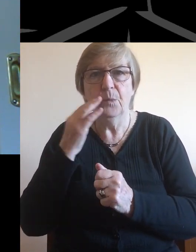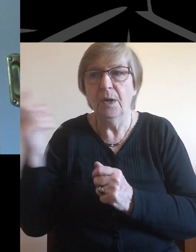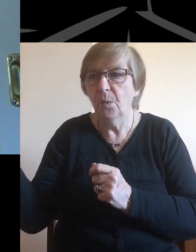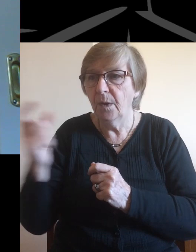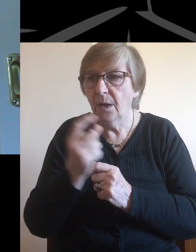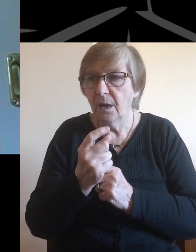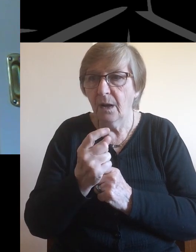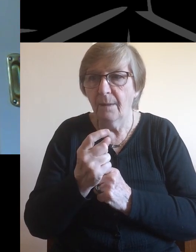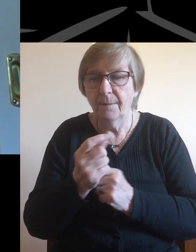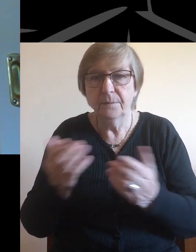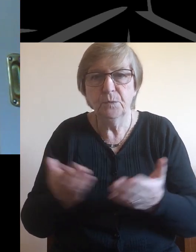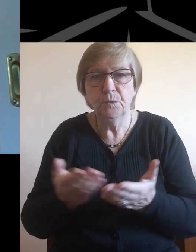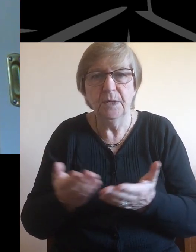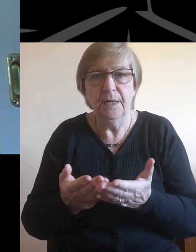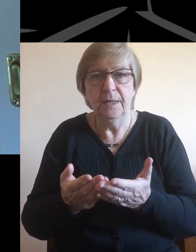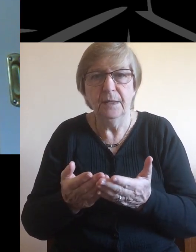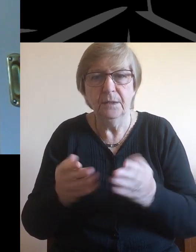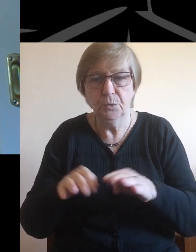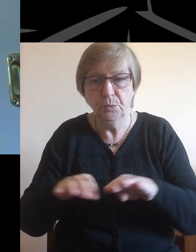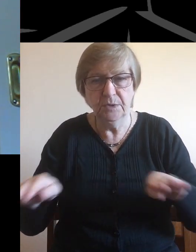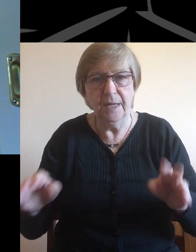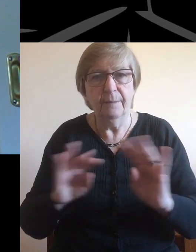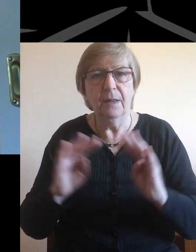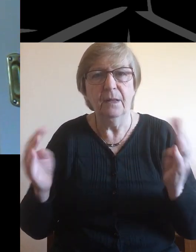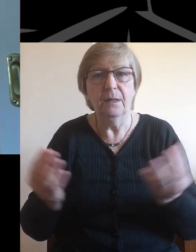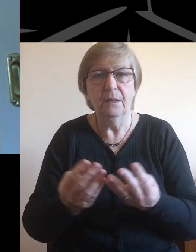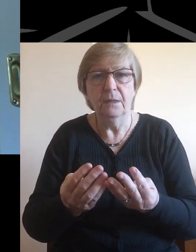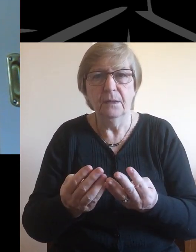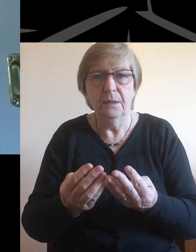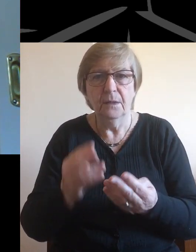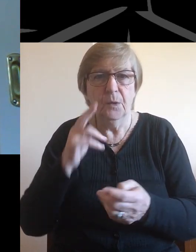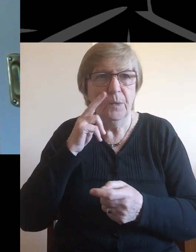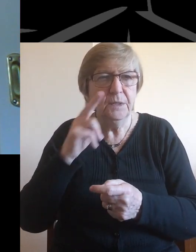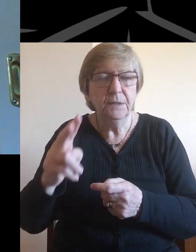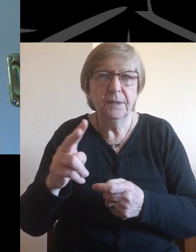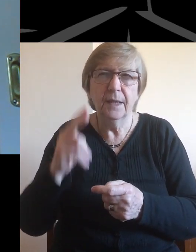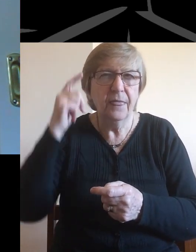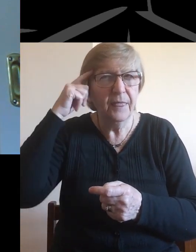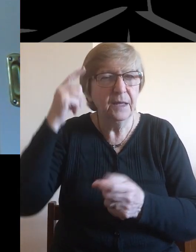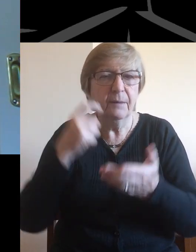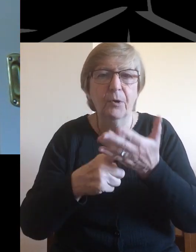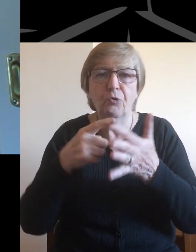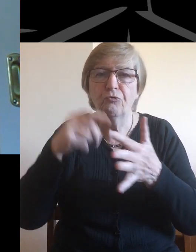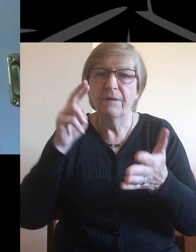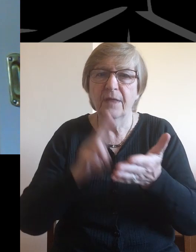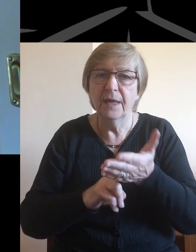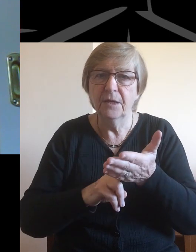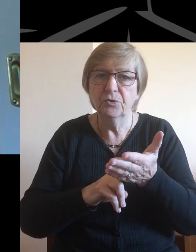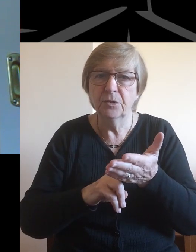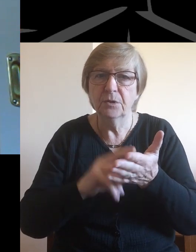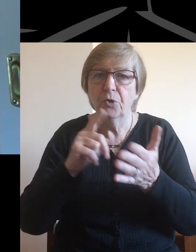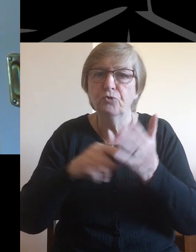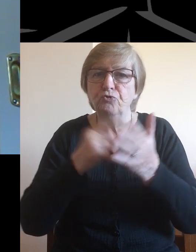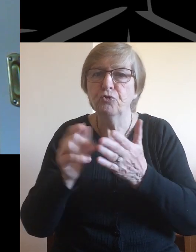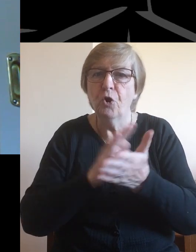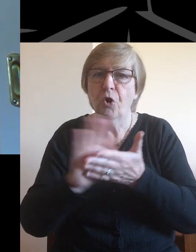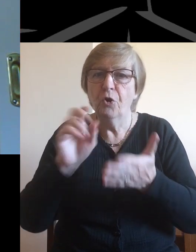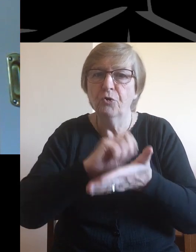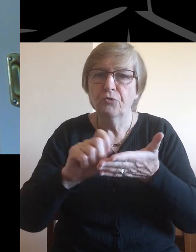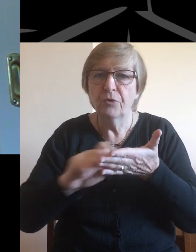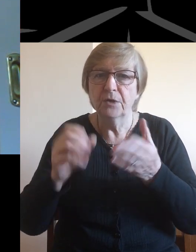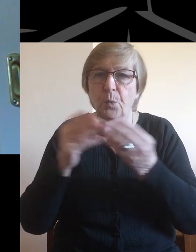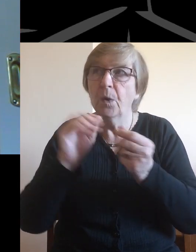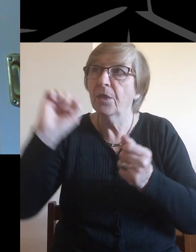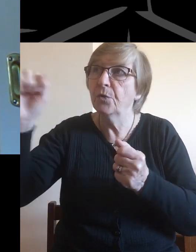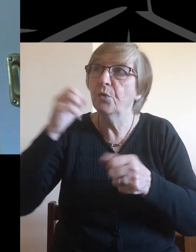As we come to your table together today, Lord, we think on the vision in Revelations, where the Apostle John writes, "And